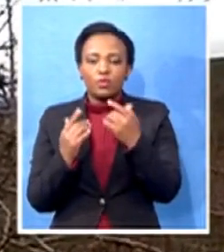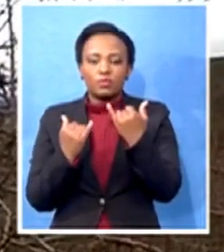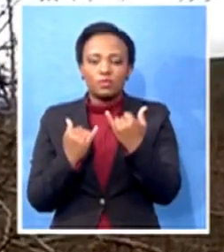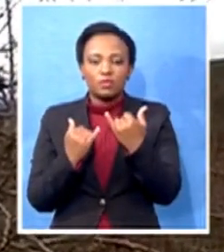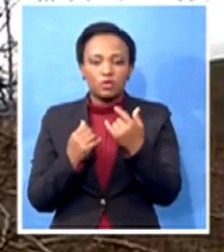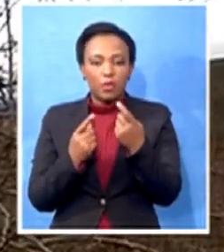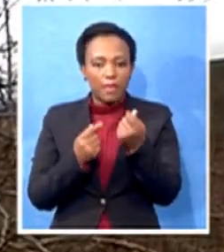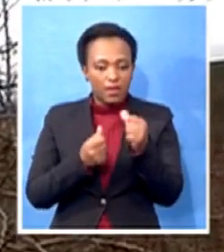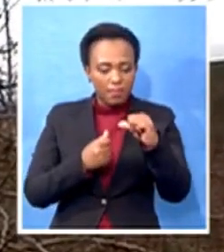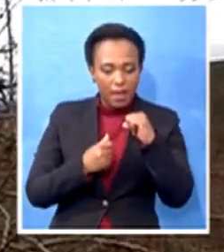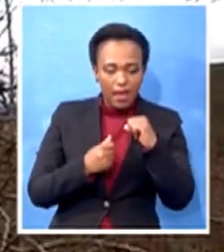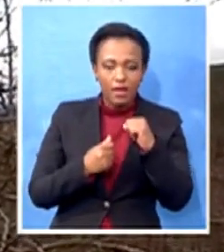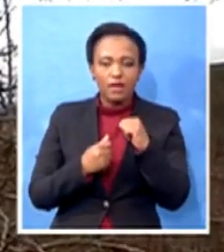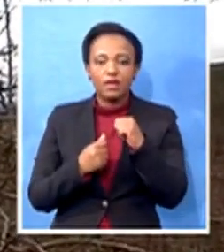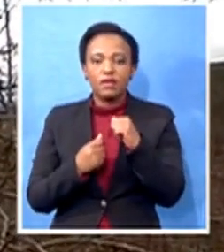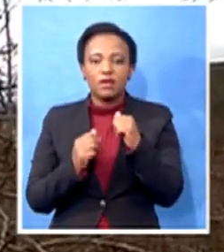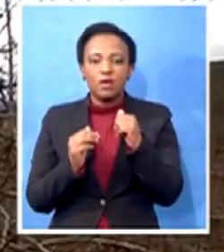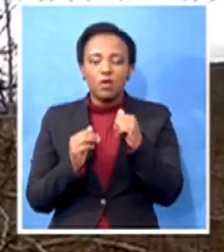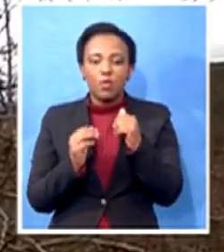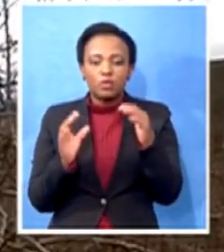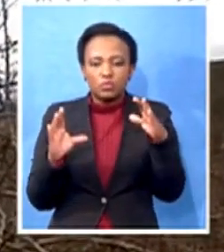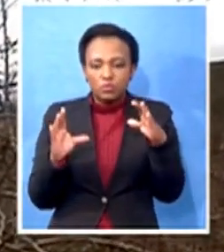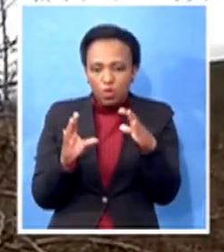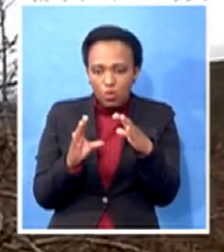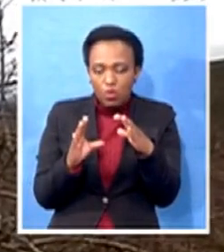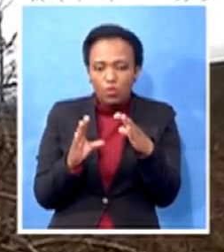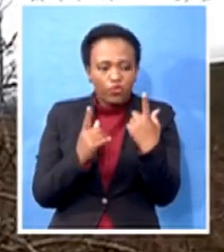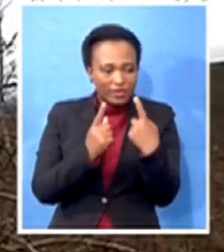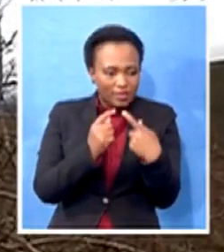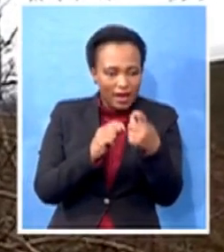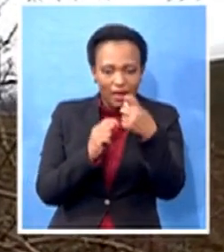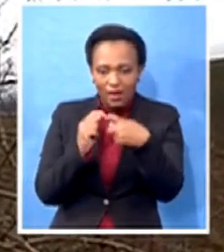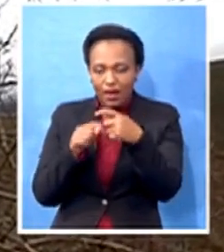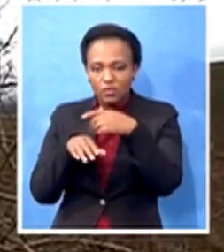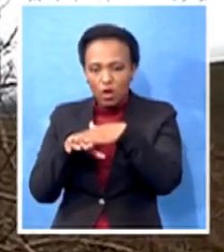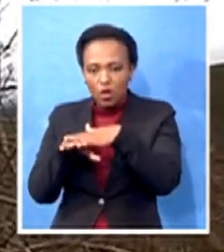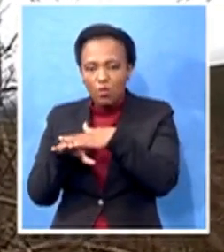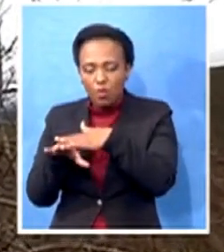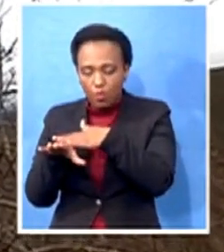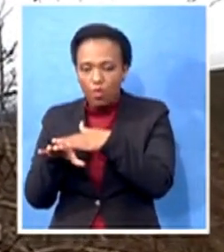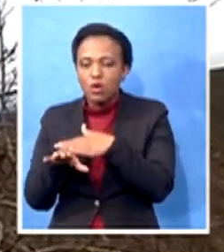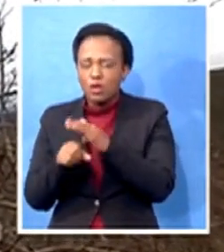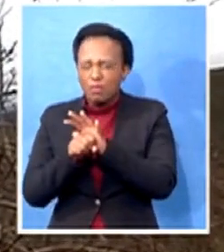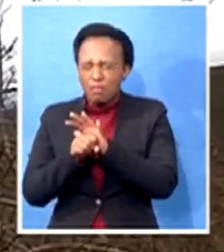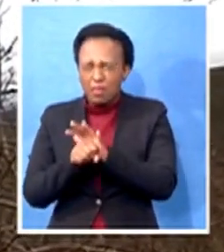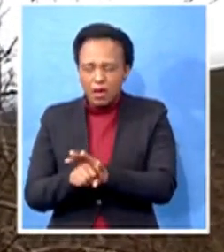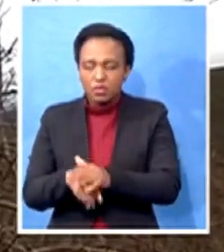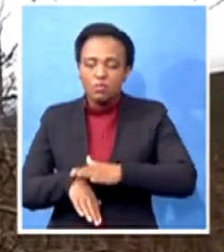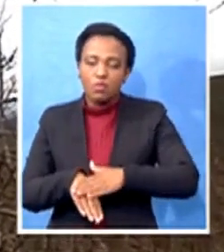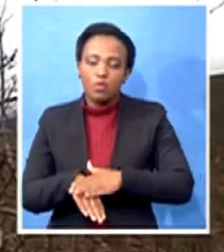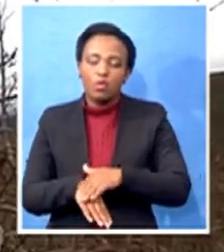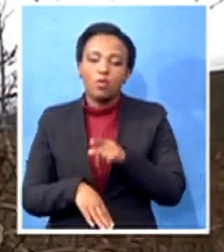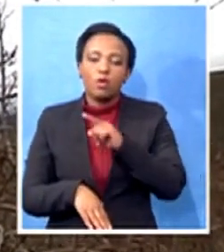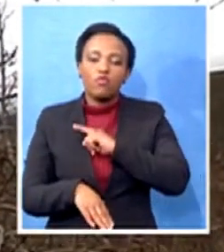slow tempo of sales, which puts a big pressure on your marketing side. So yeah,